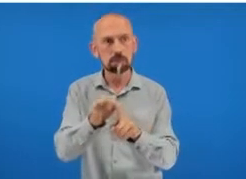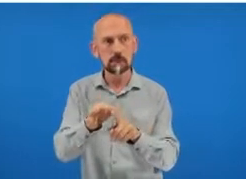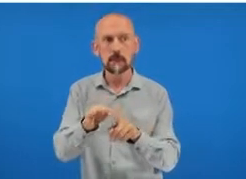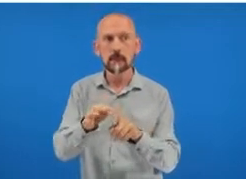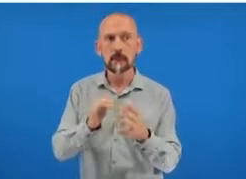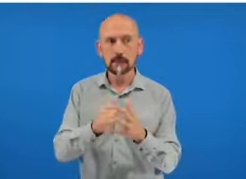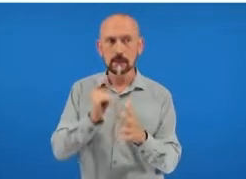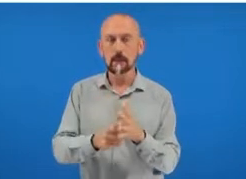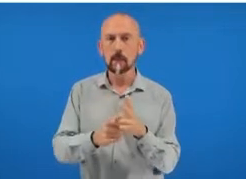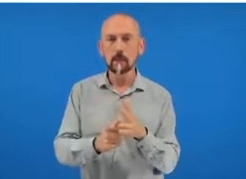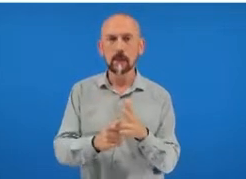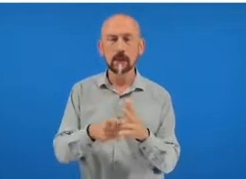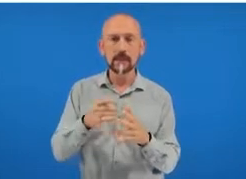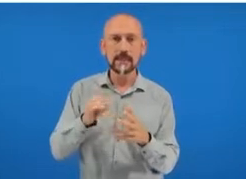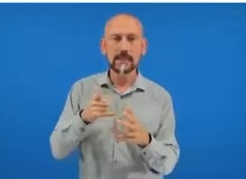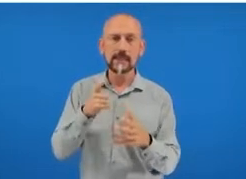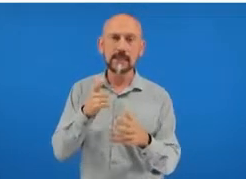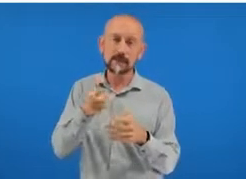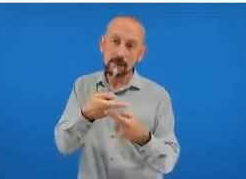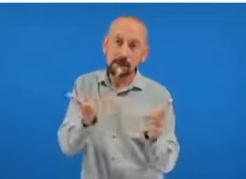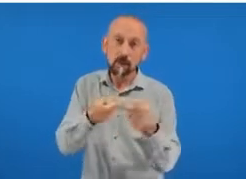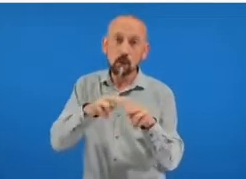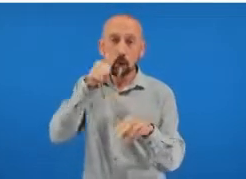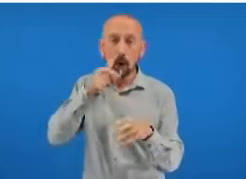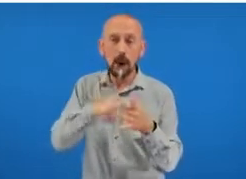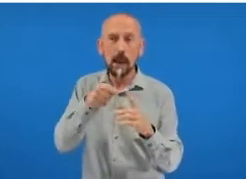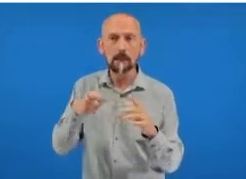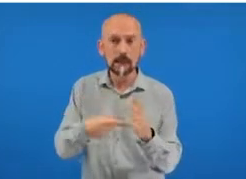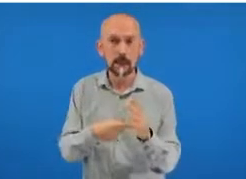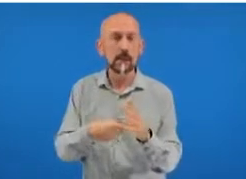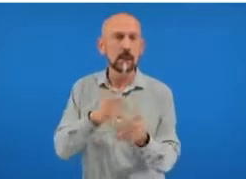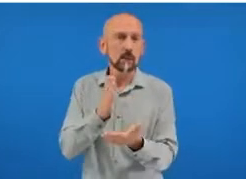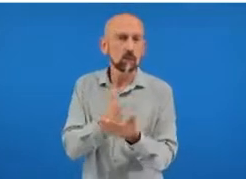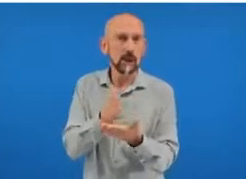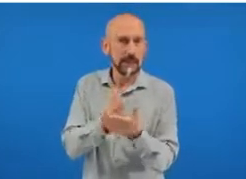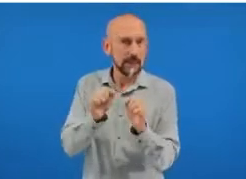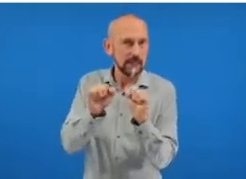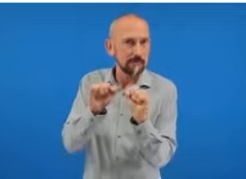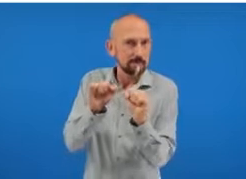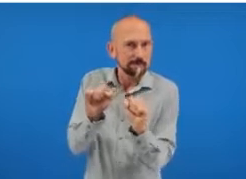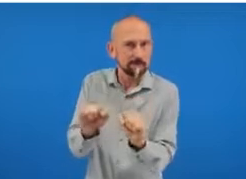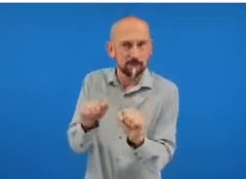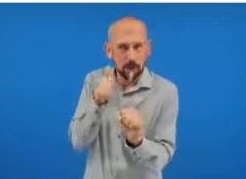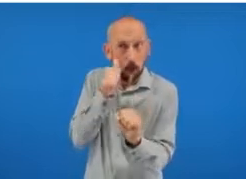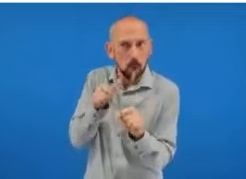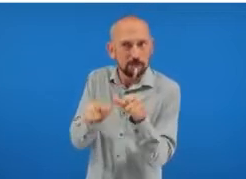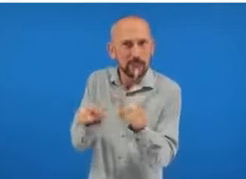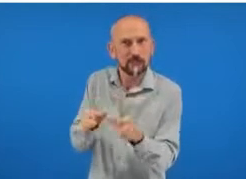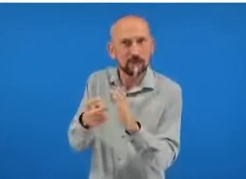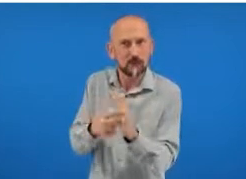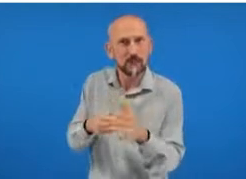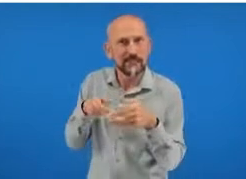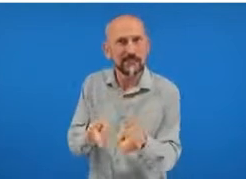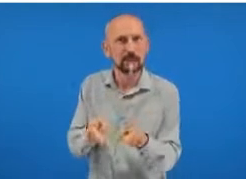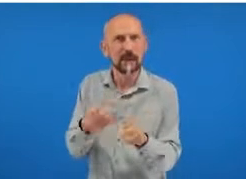with IAPT know that we have a patient record system that has been set up precisely to capture information on service activity